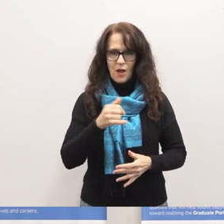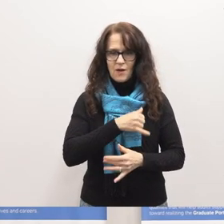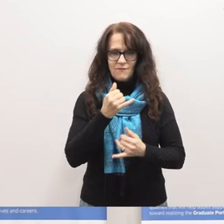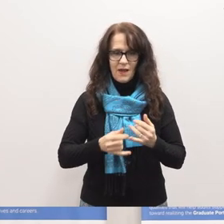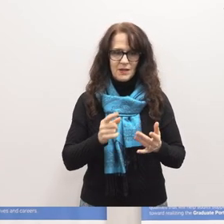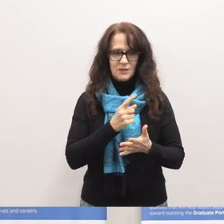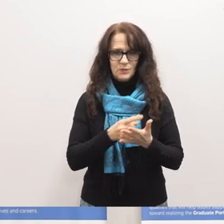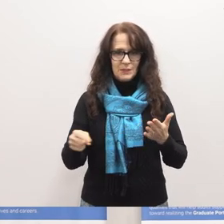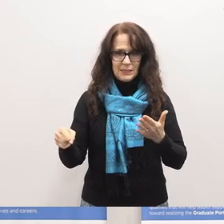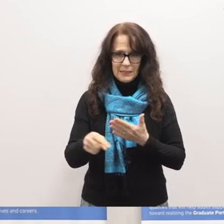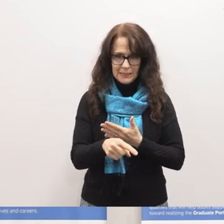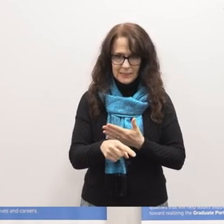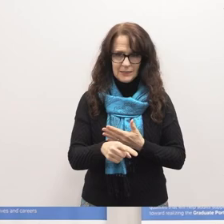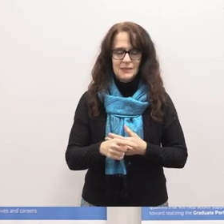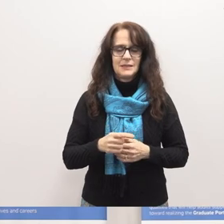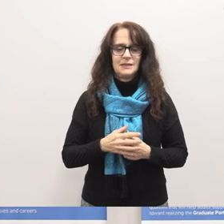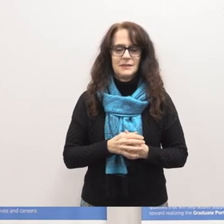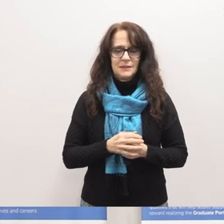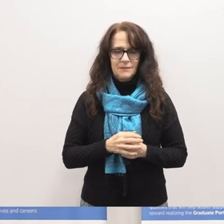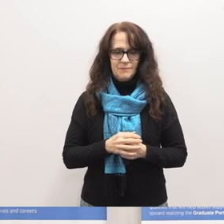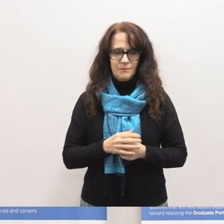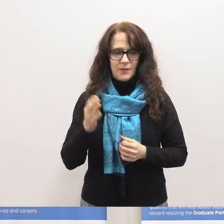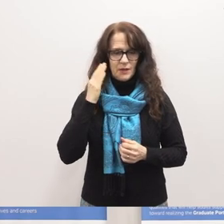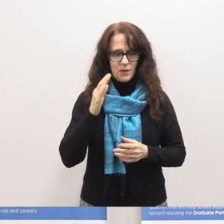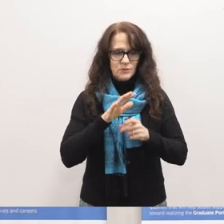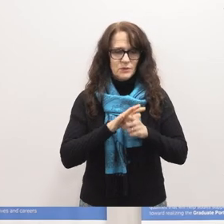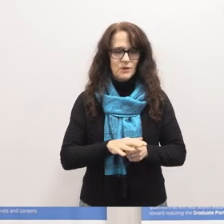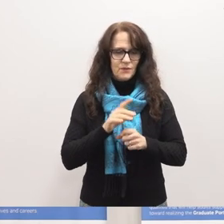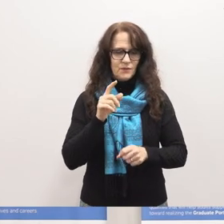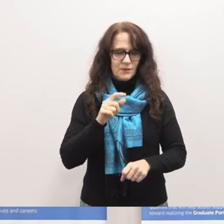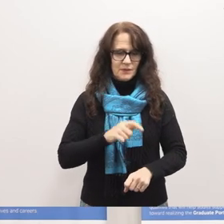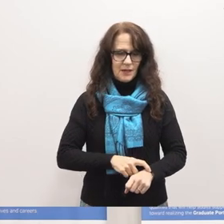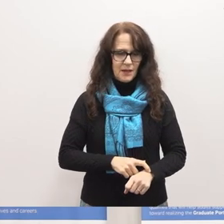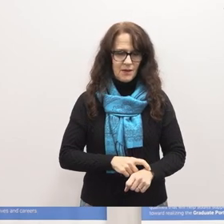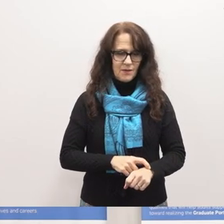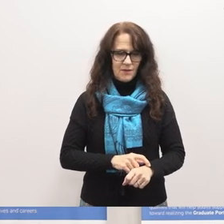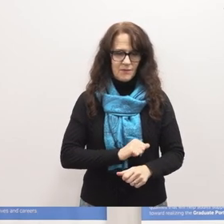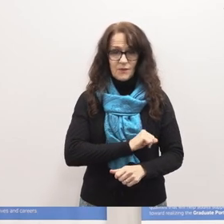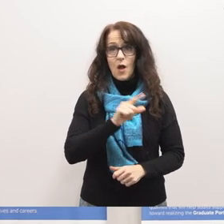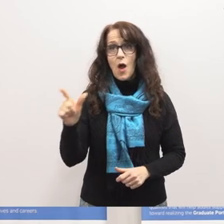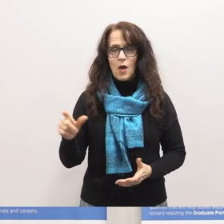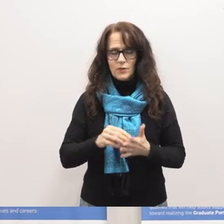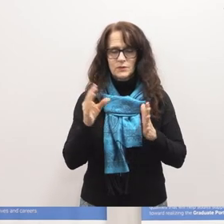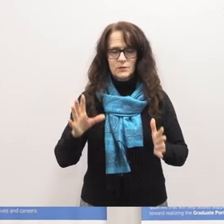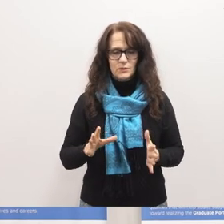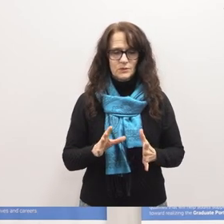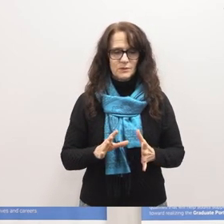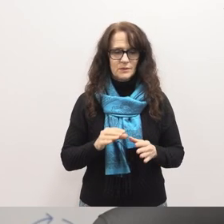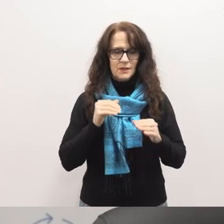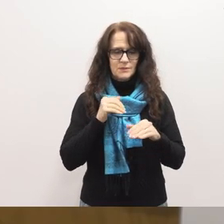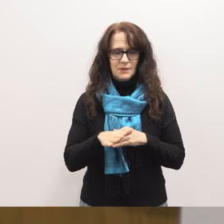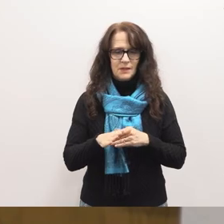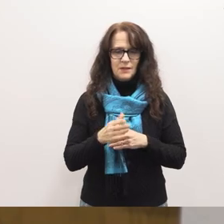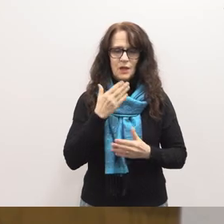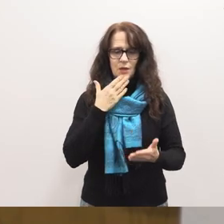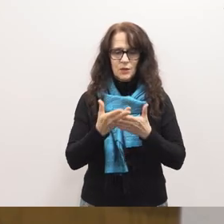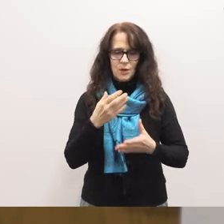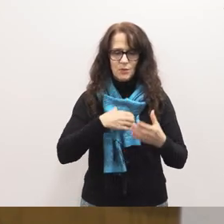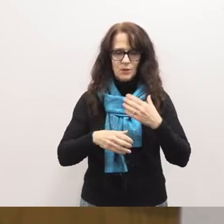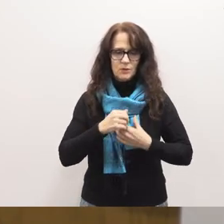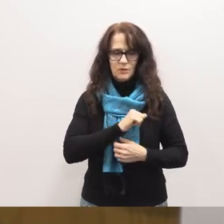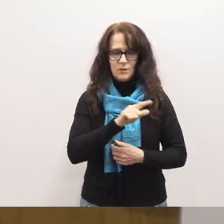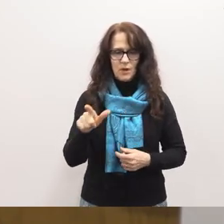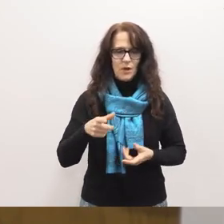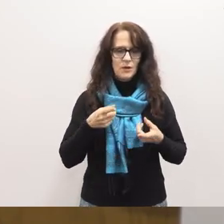is coming up for our students. And I know this is a stressful time for all of our students, and I am sending well wishes to every student during